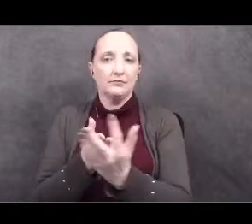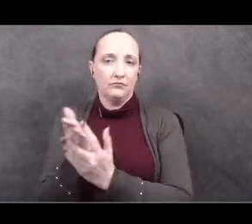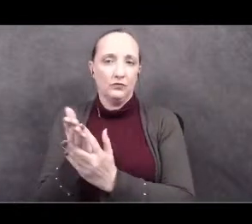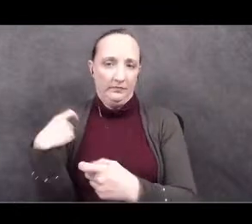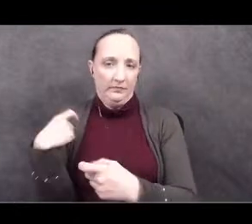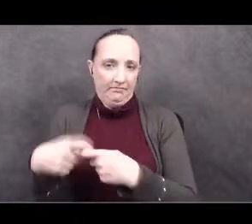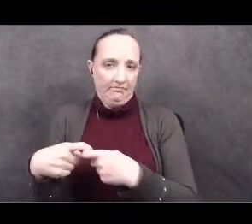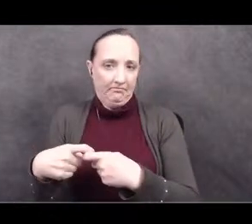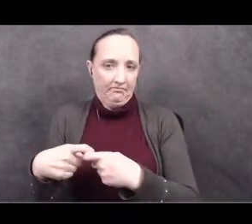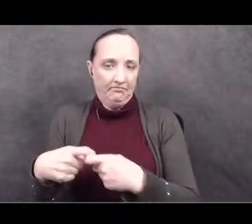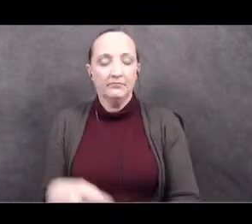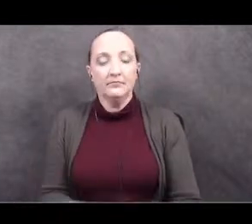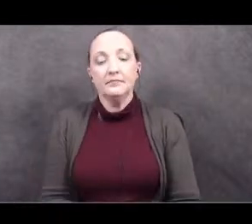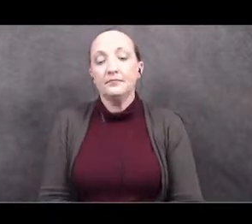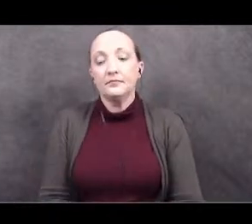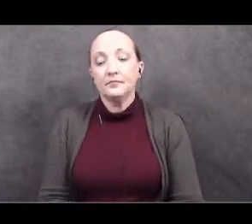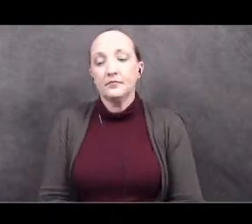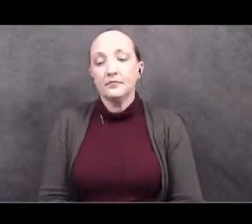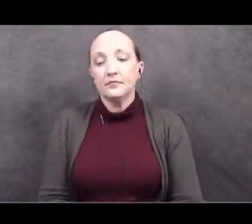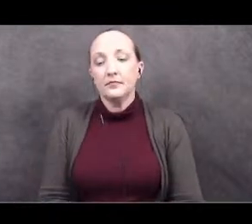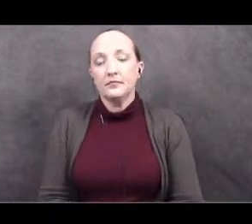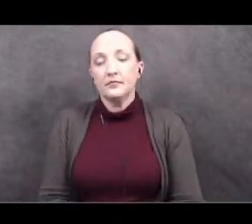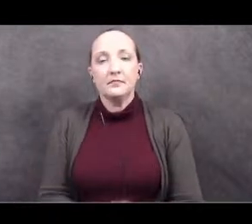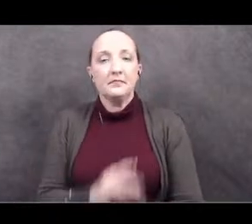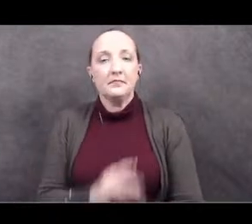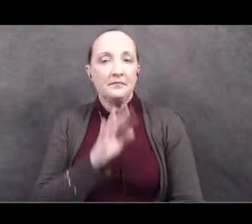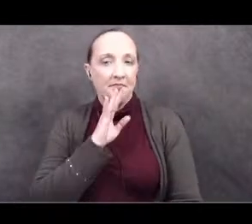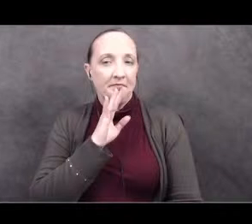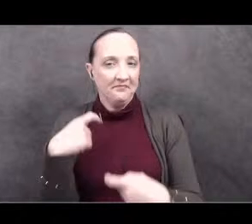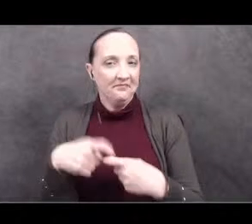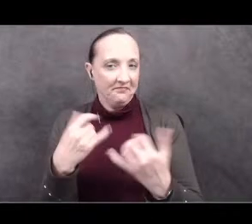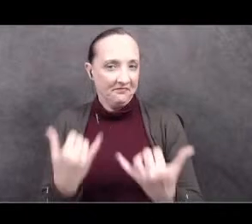comment says uh KERO disto is